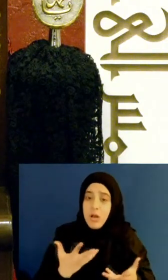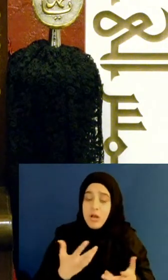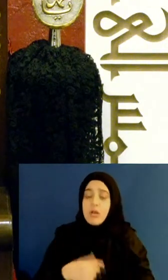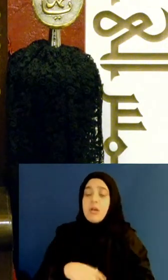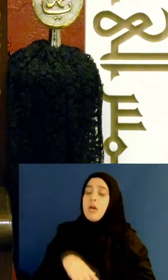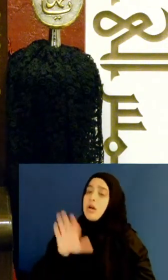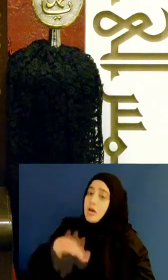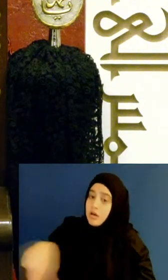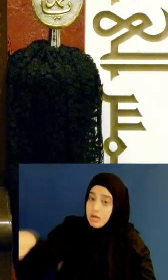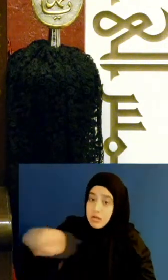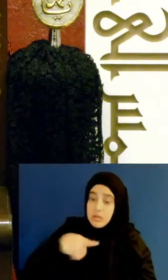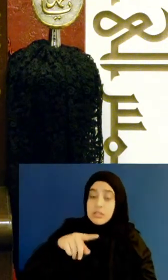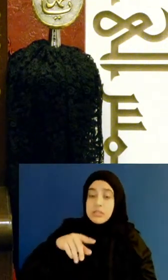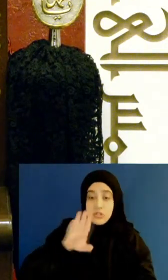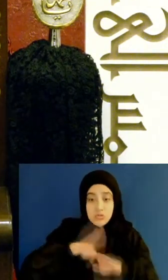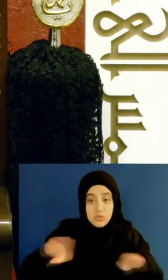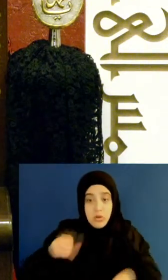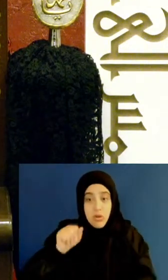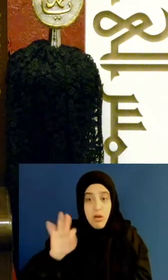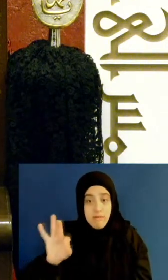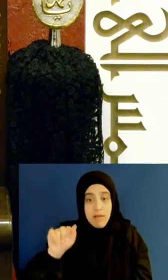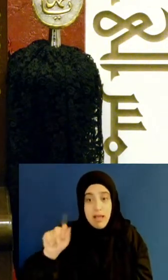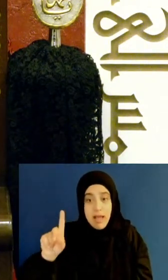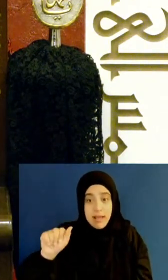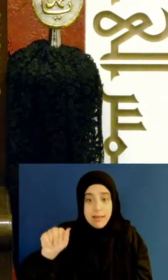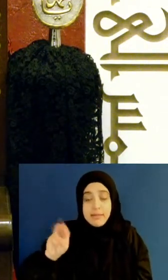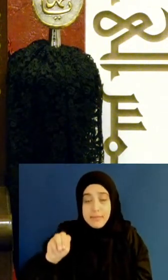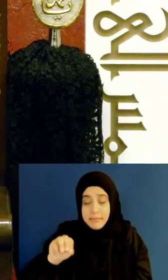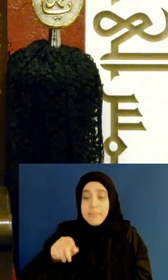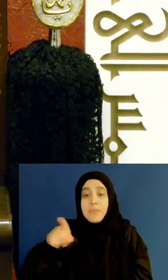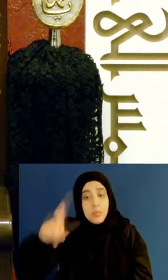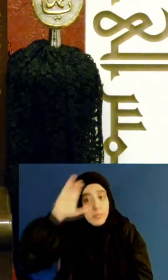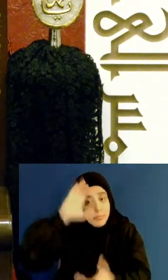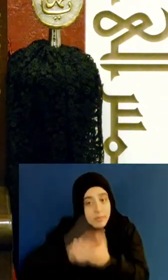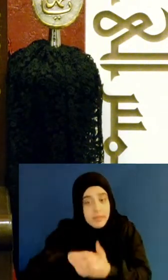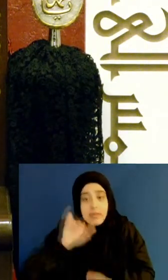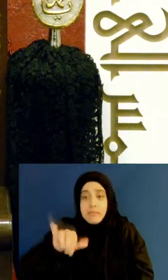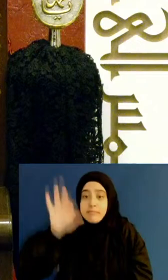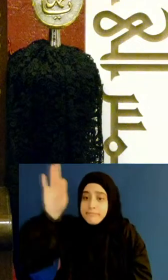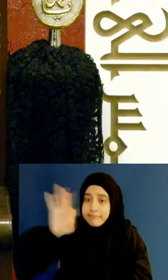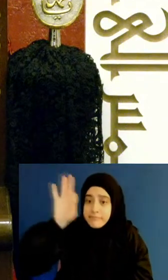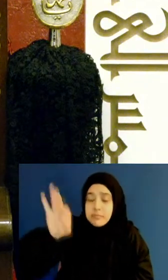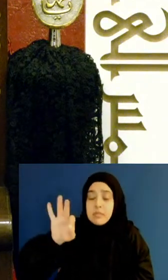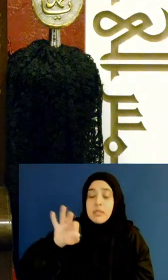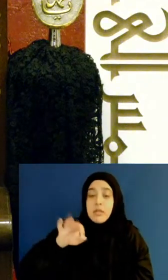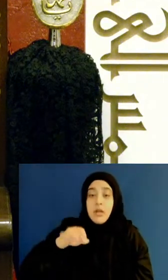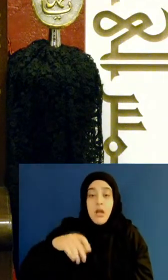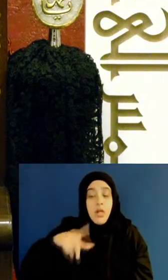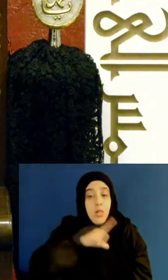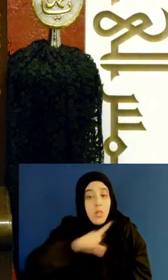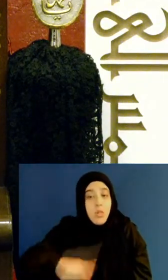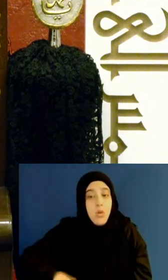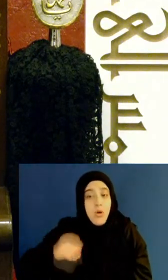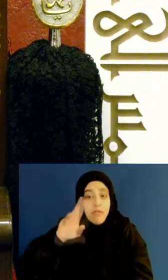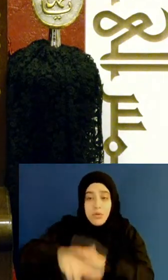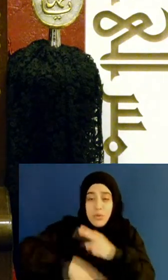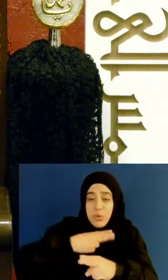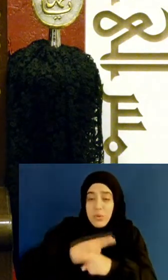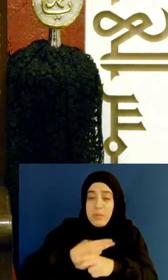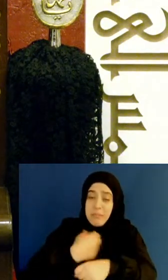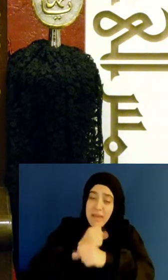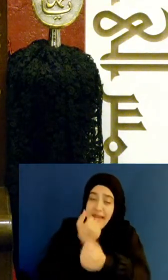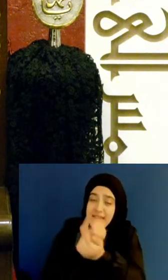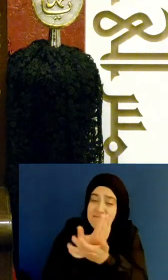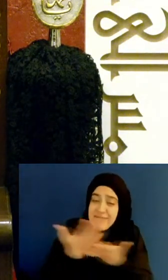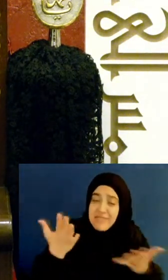of tawheed, that the Lord of the universe and the creator of everything within the realm of existence